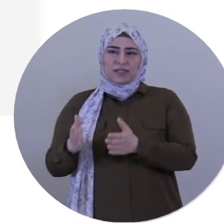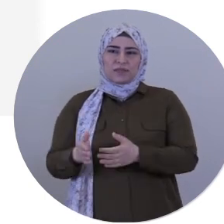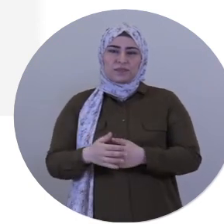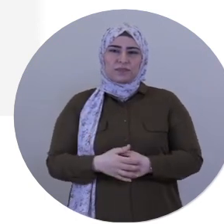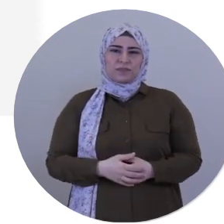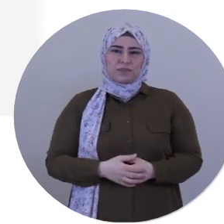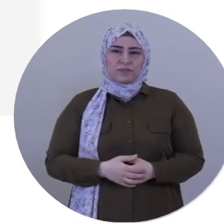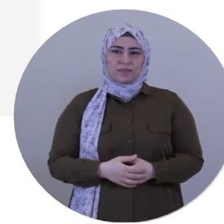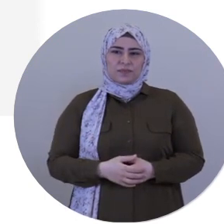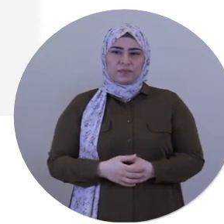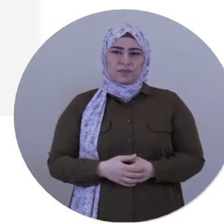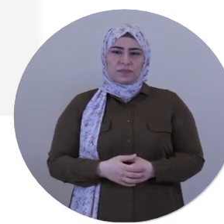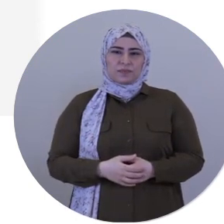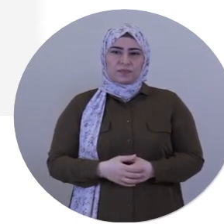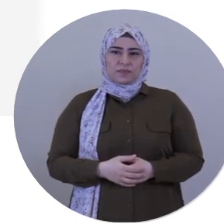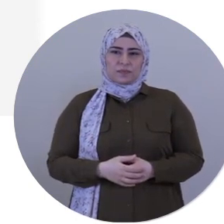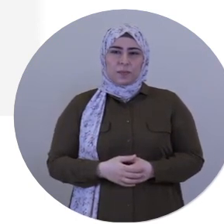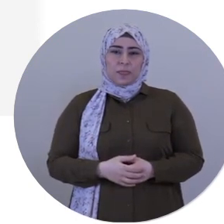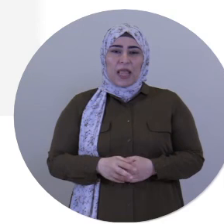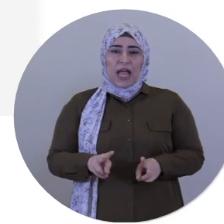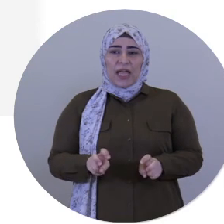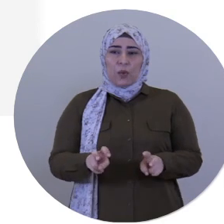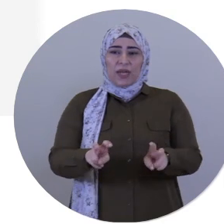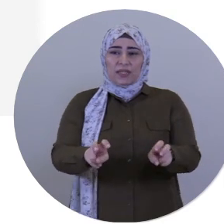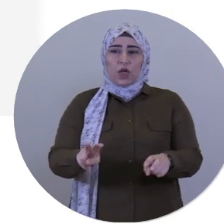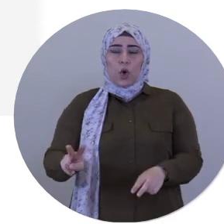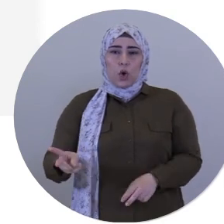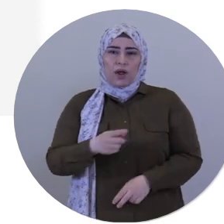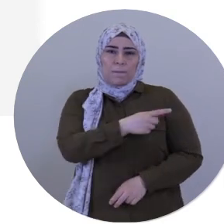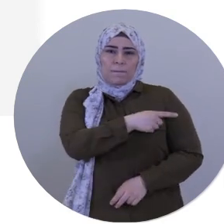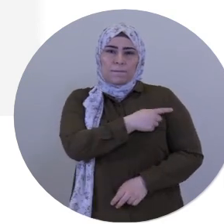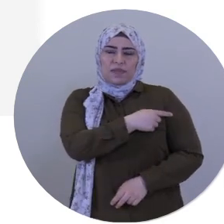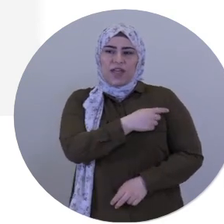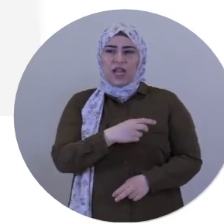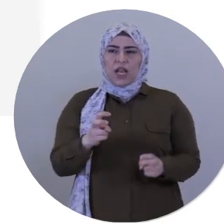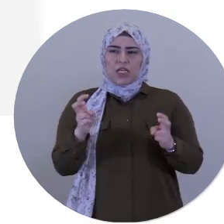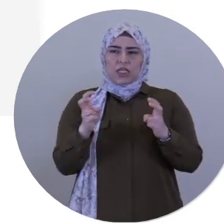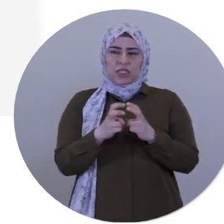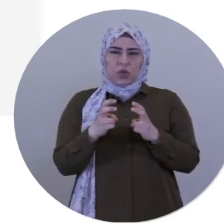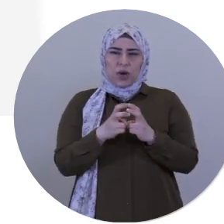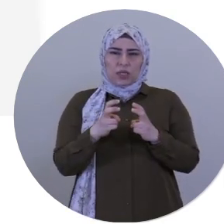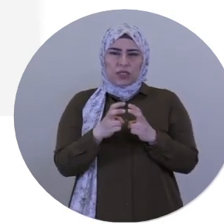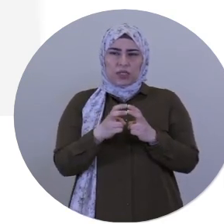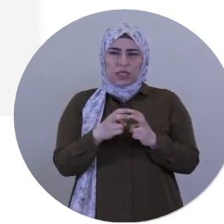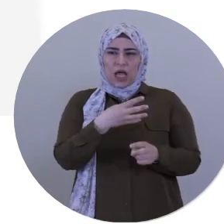And I want to add, so I said other animals, such as squirrels and raccoons,